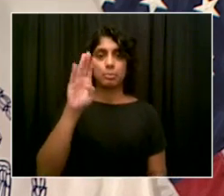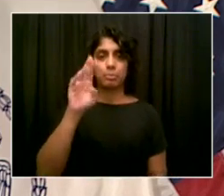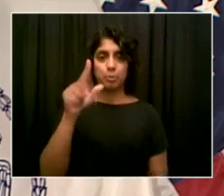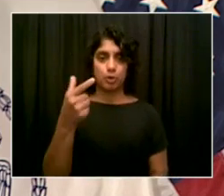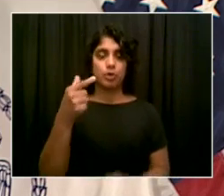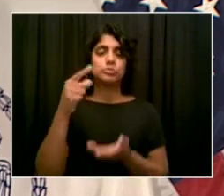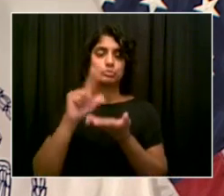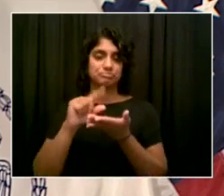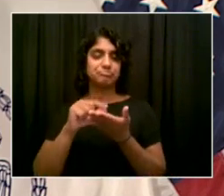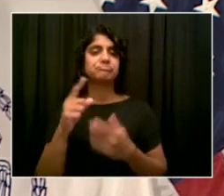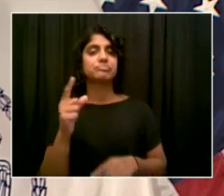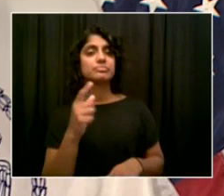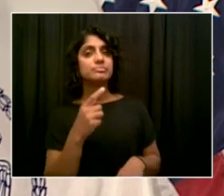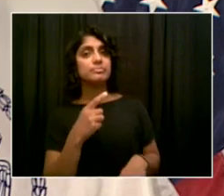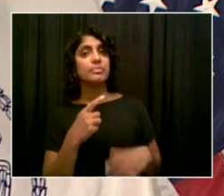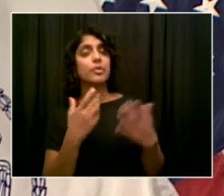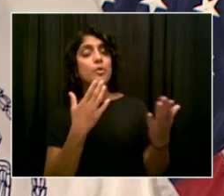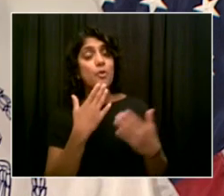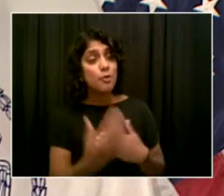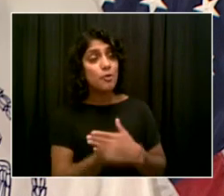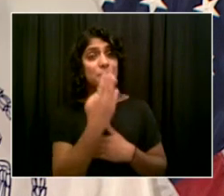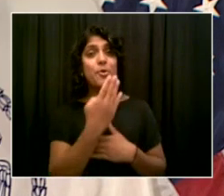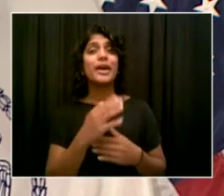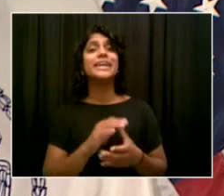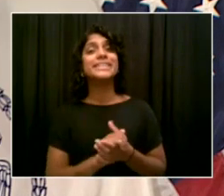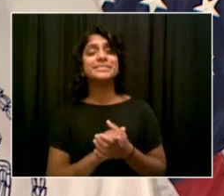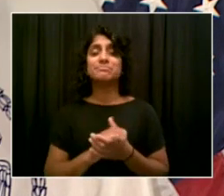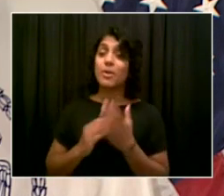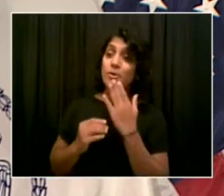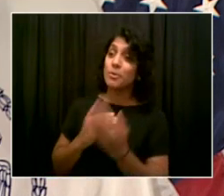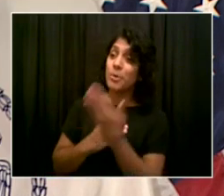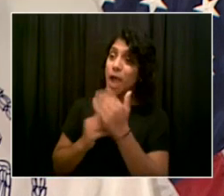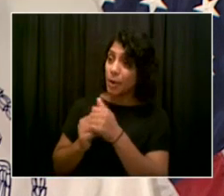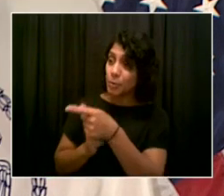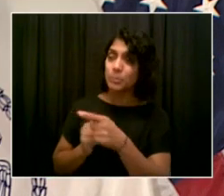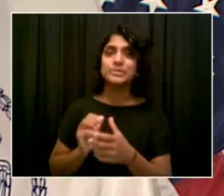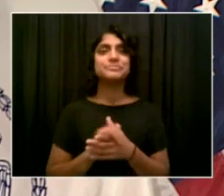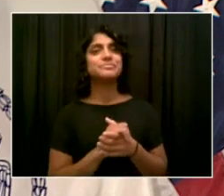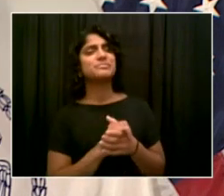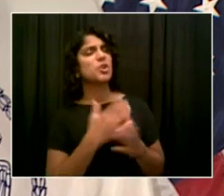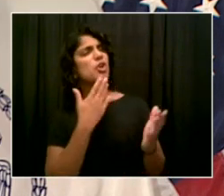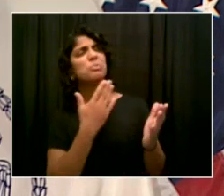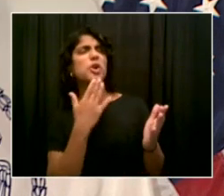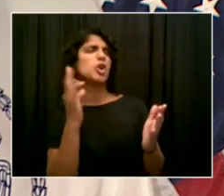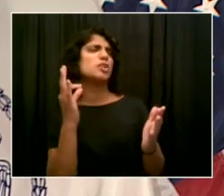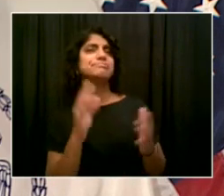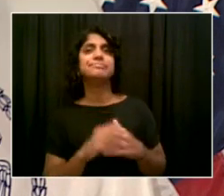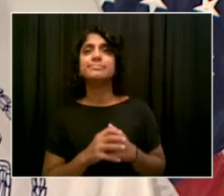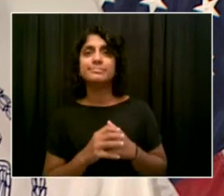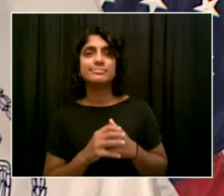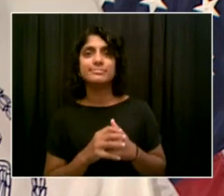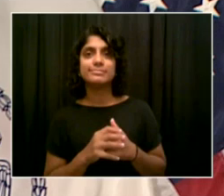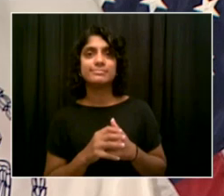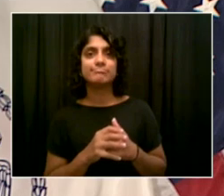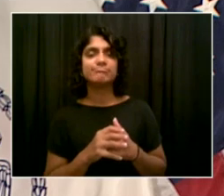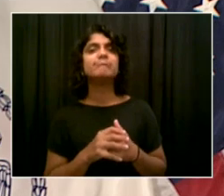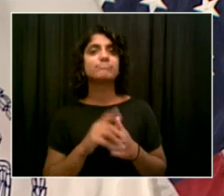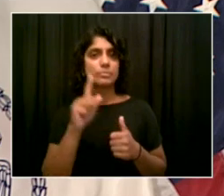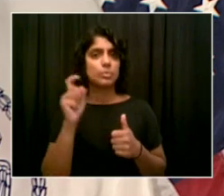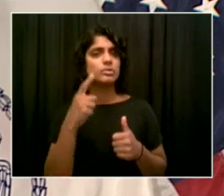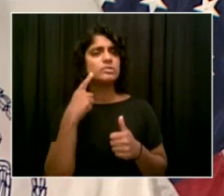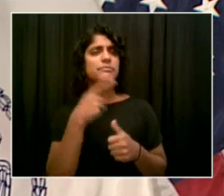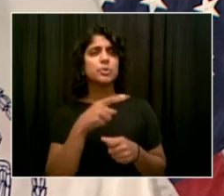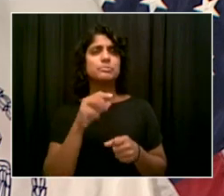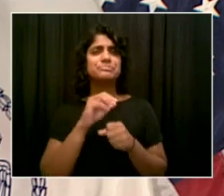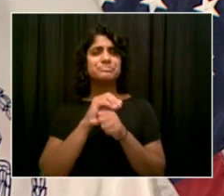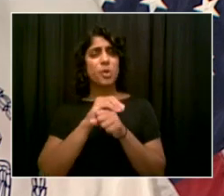the subject of the stubborn numbers on infection